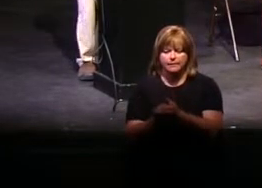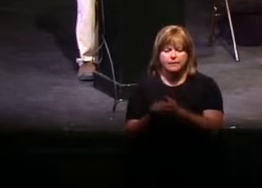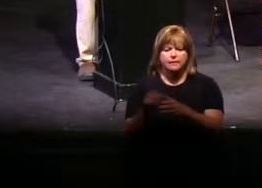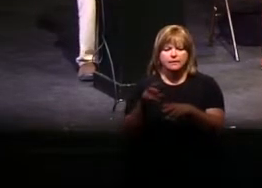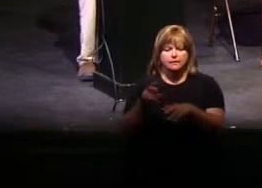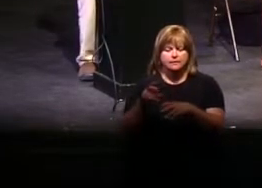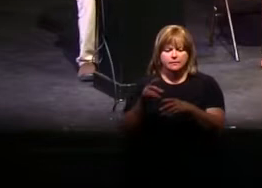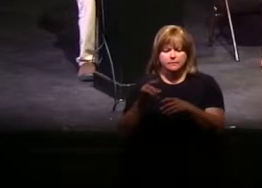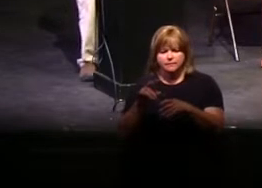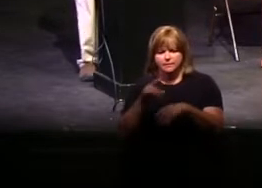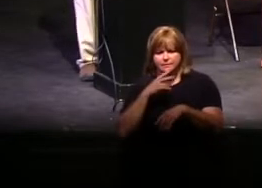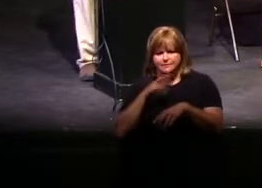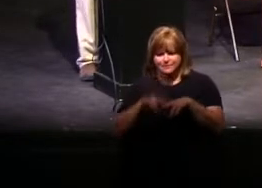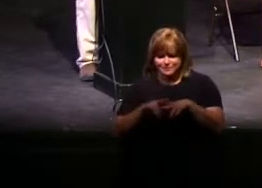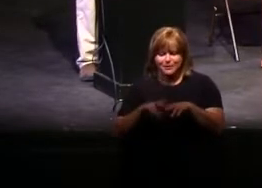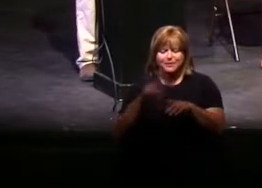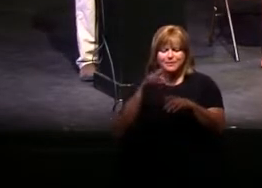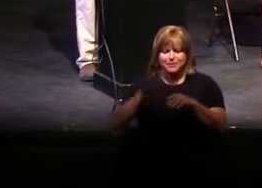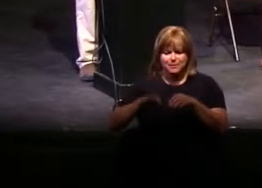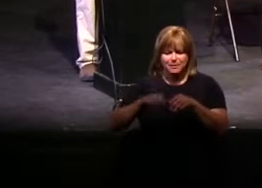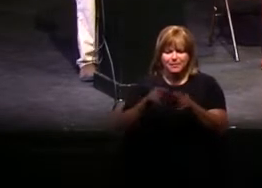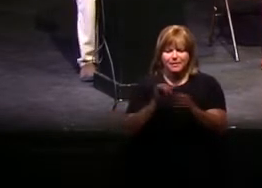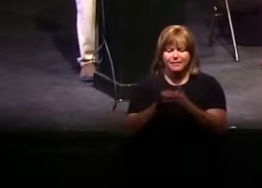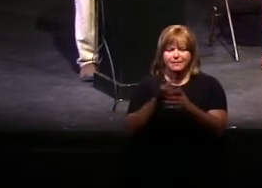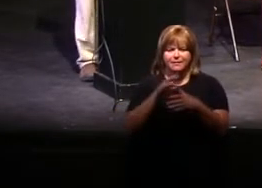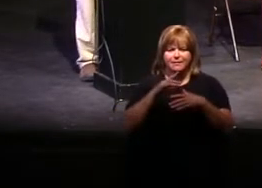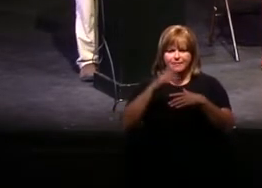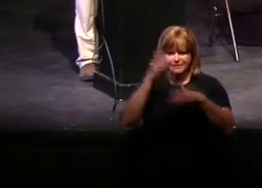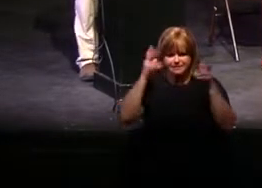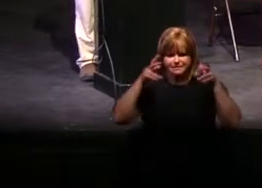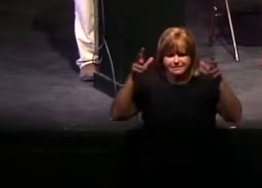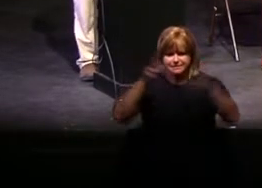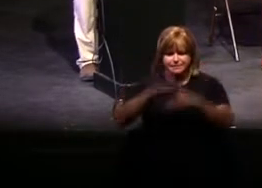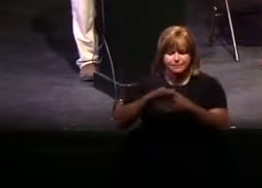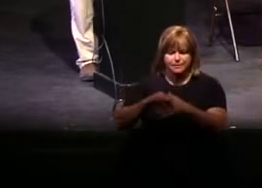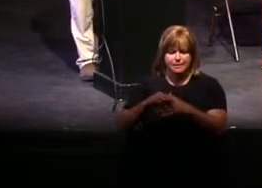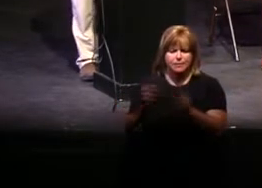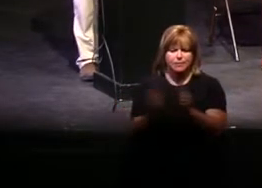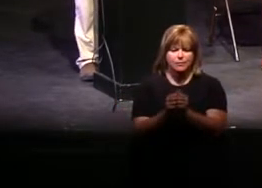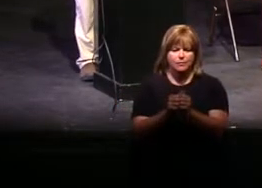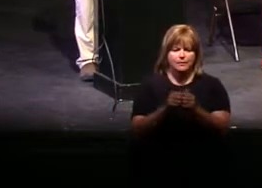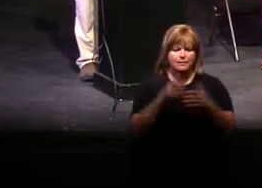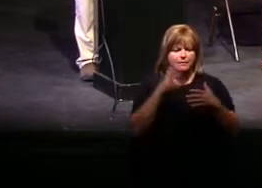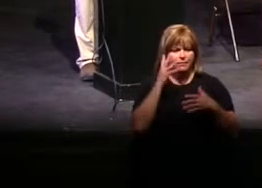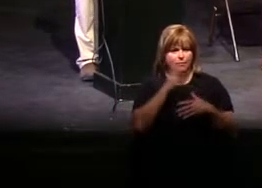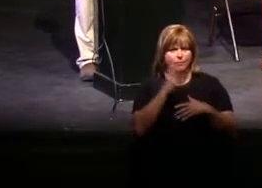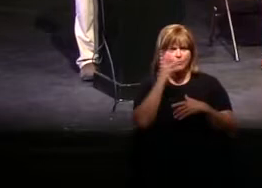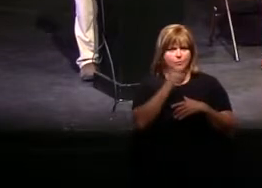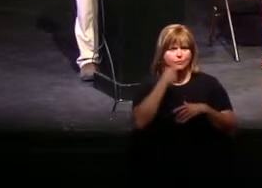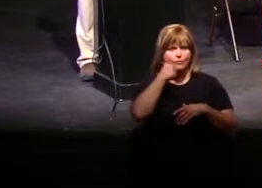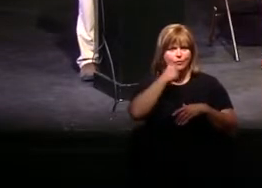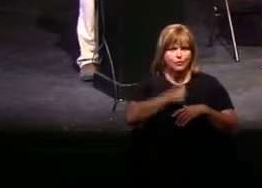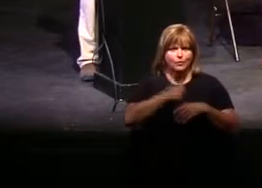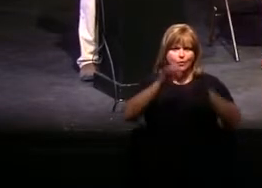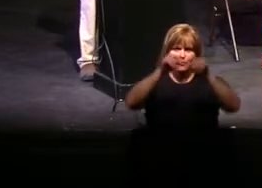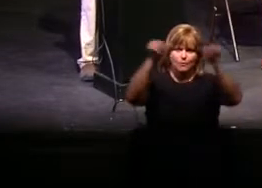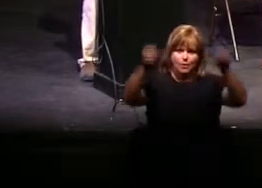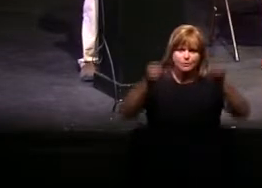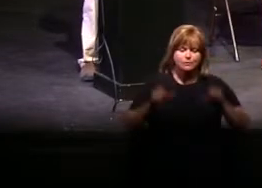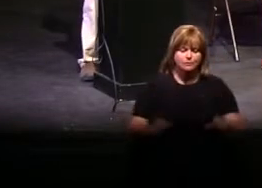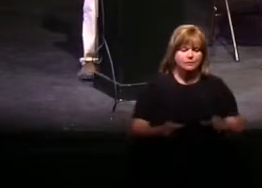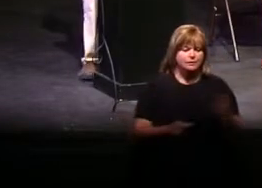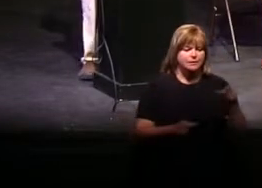eye venison, blood sausage, county of Bud Light girl posters. Treble Hook